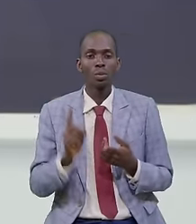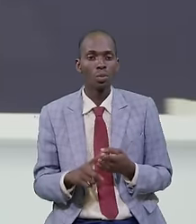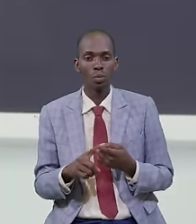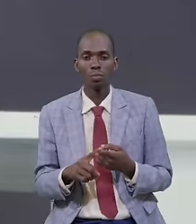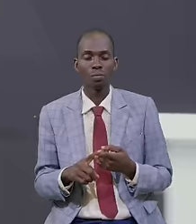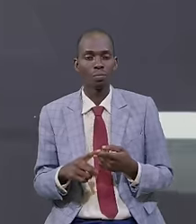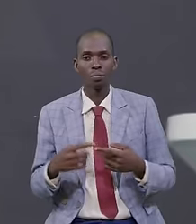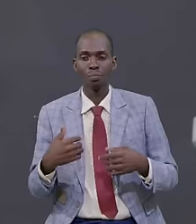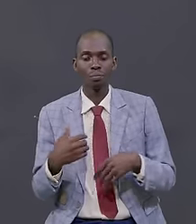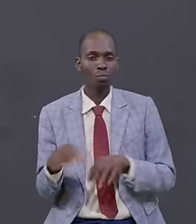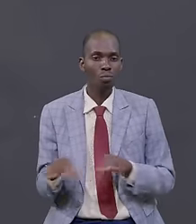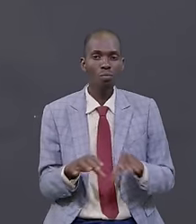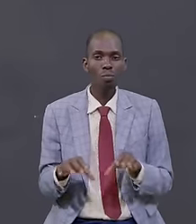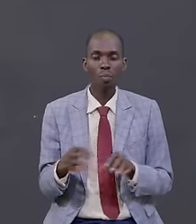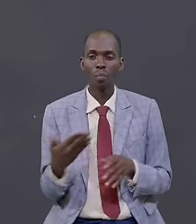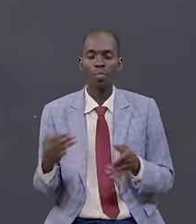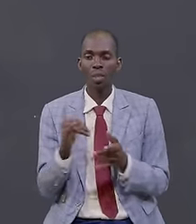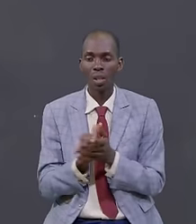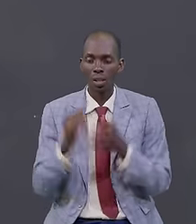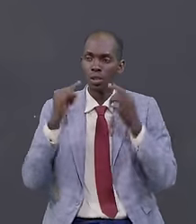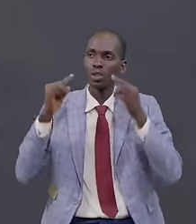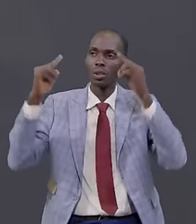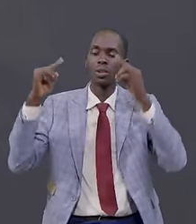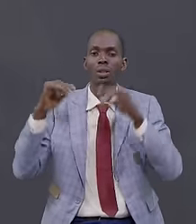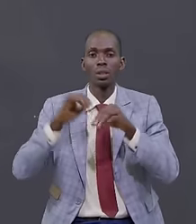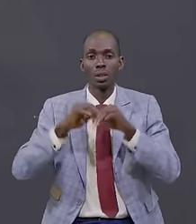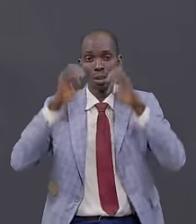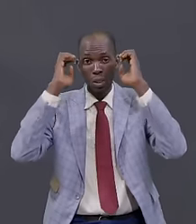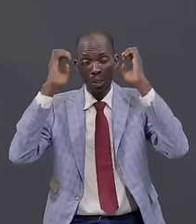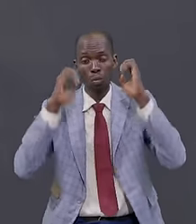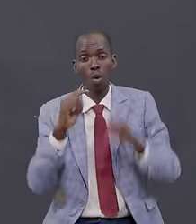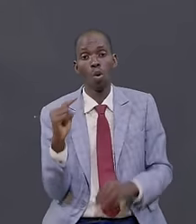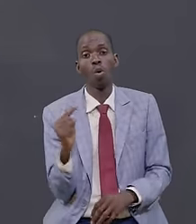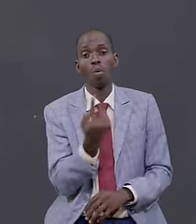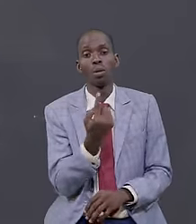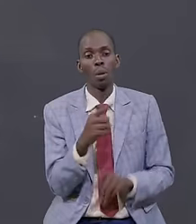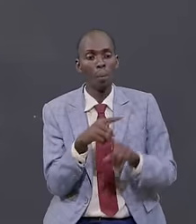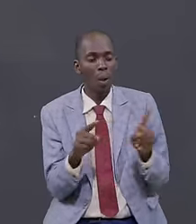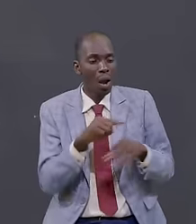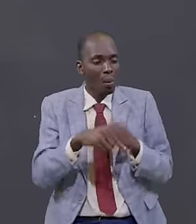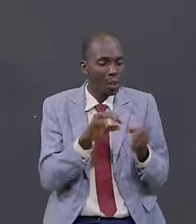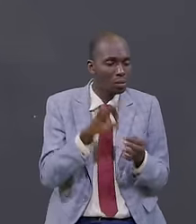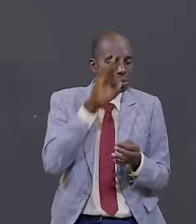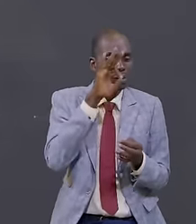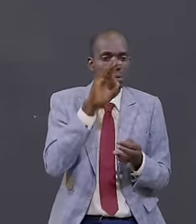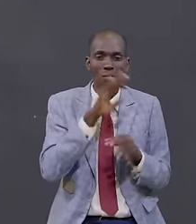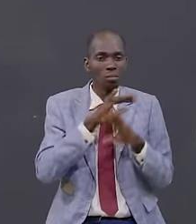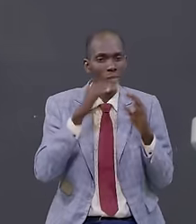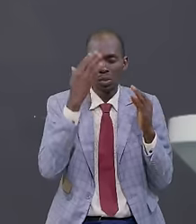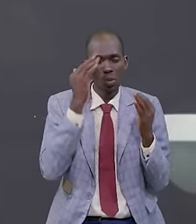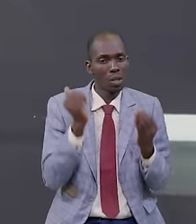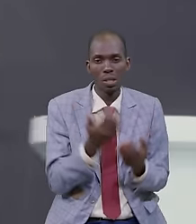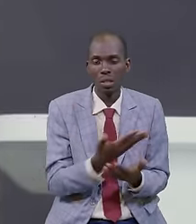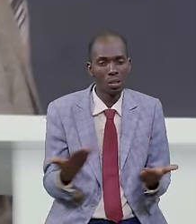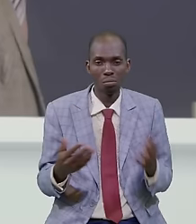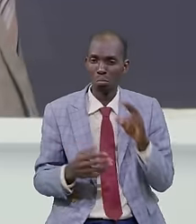academics only, and when it comes to spirituality they know nothing about salvation to stand for. They know